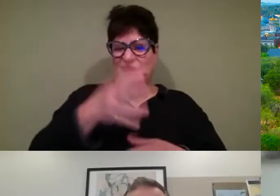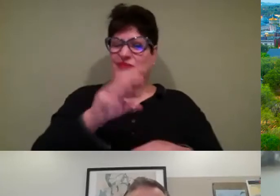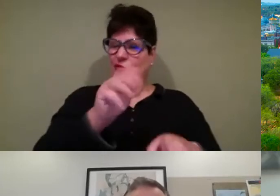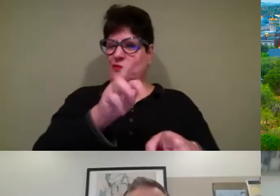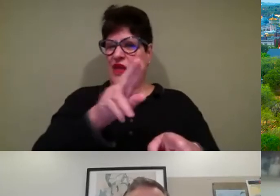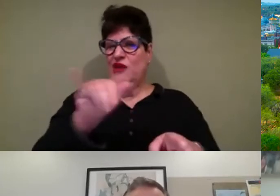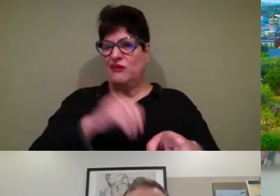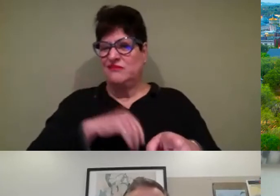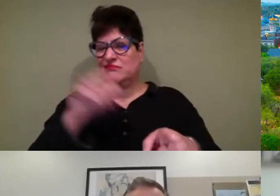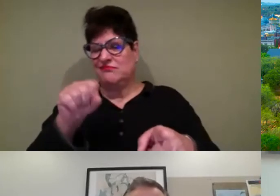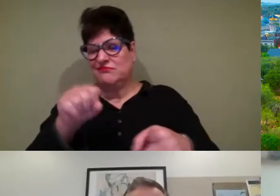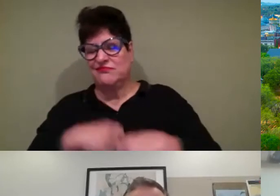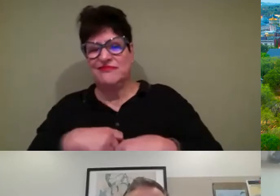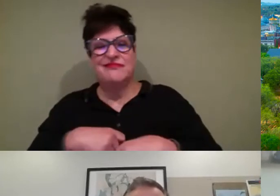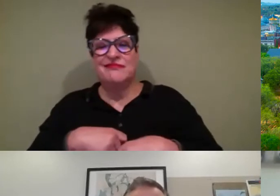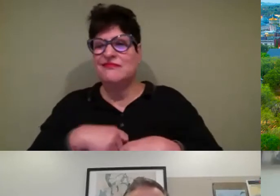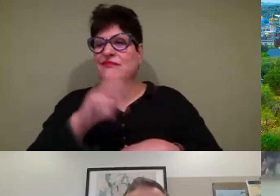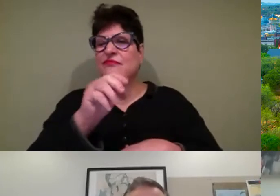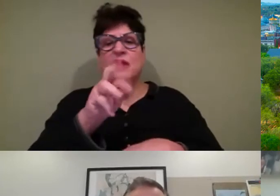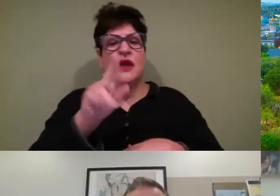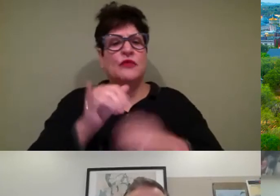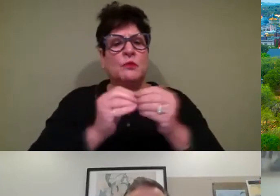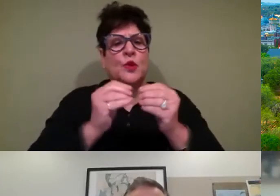Kyle, Mary, you had something else?